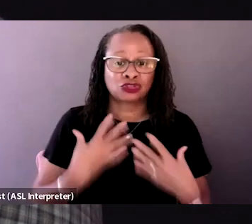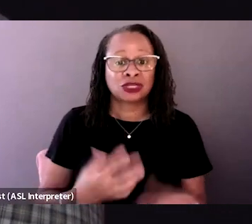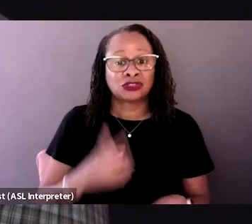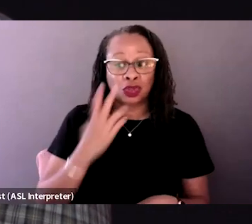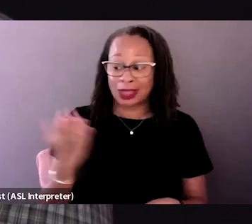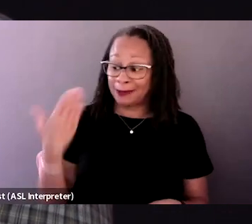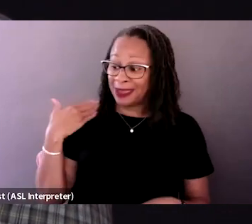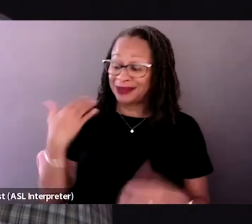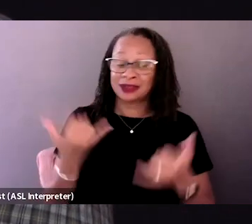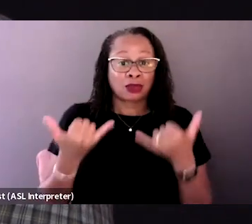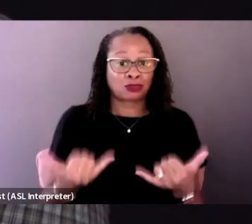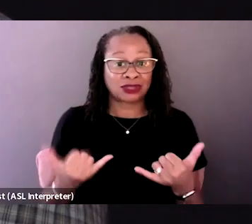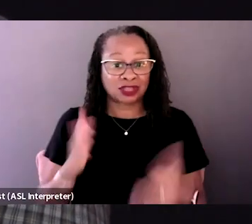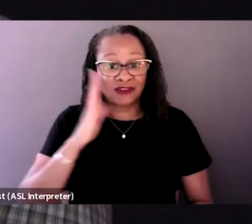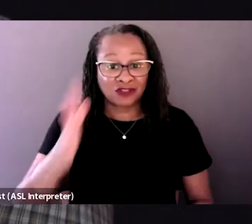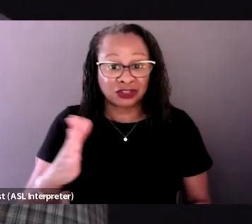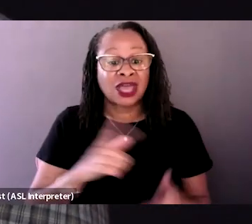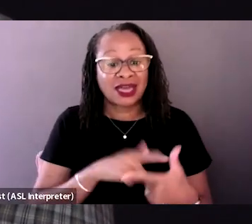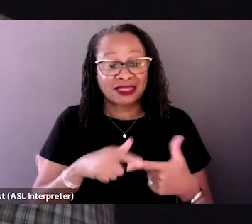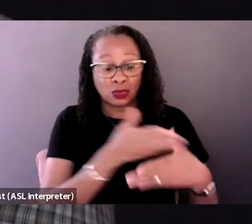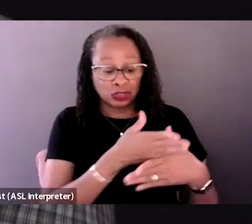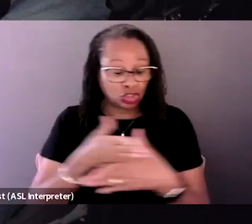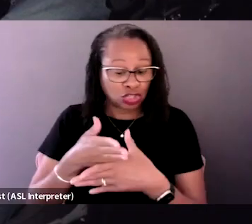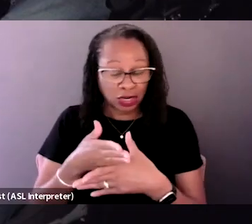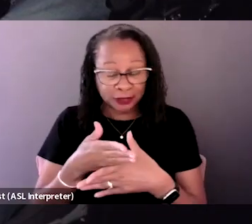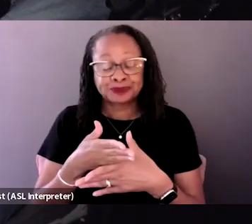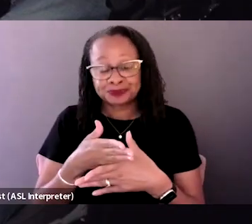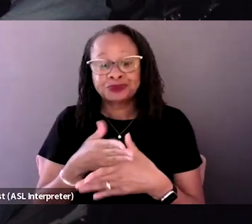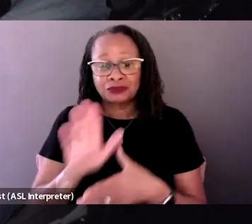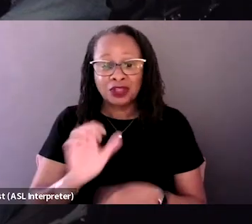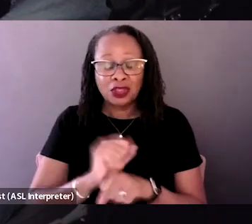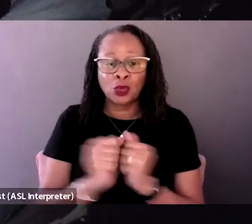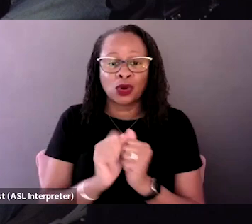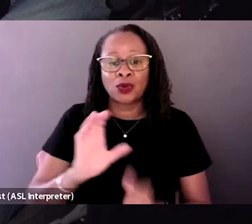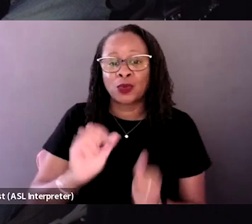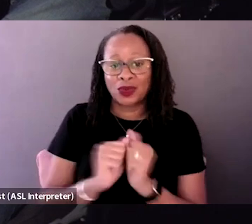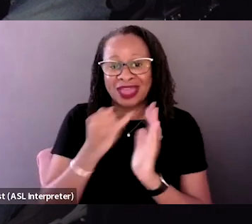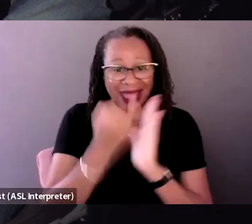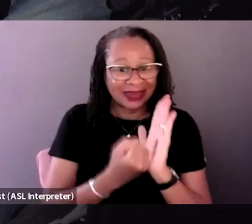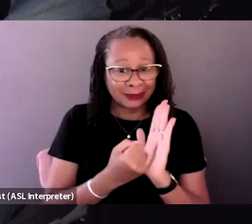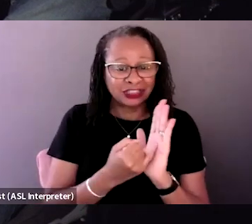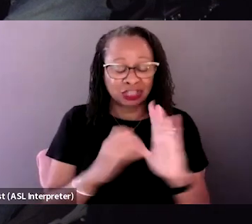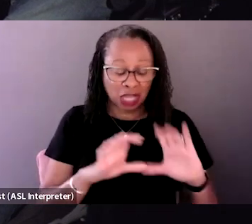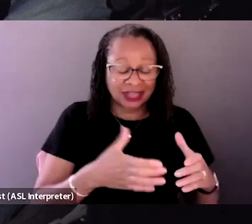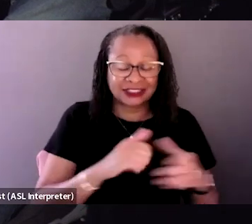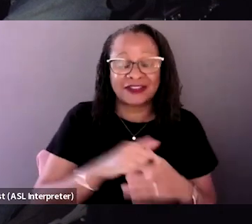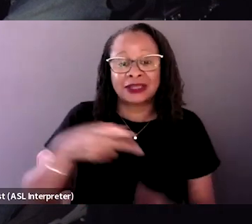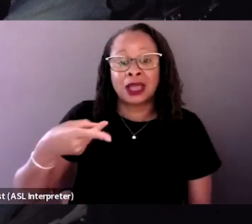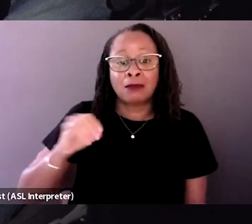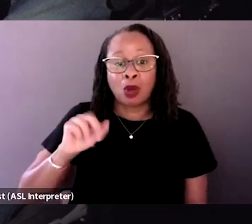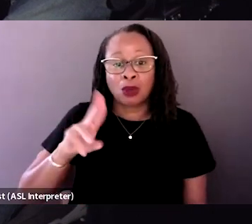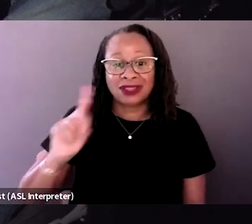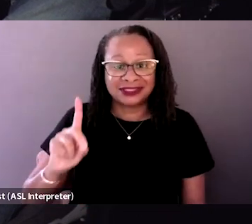at past, present, and future that we shared Anya and Slava's work with an animation collective in Poland. And they felt such a deep